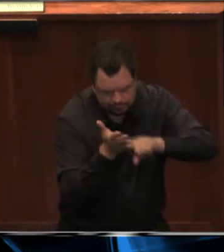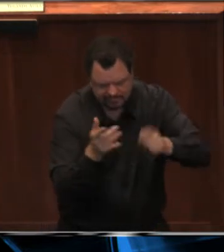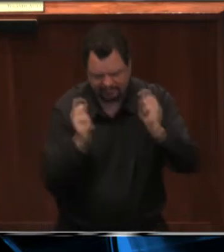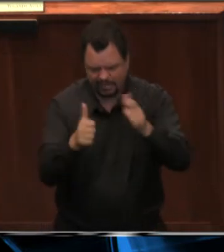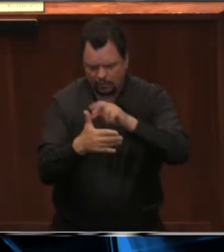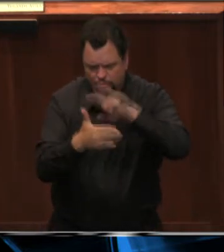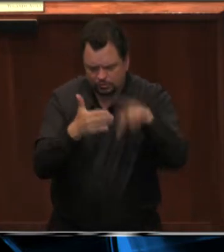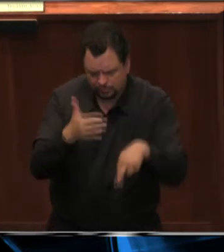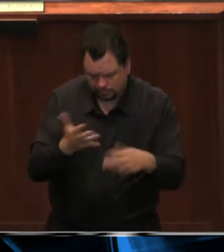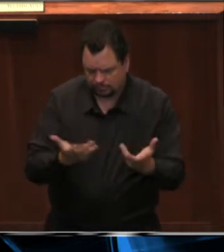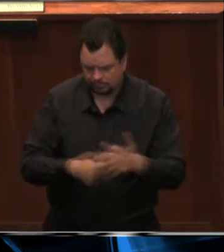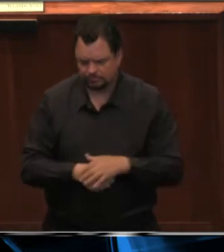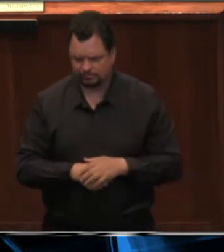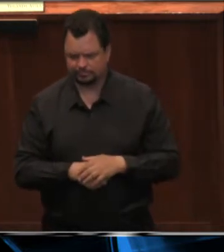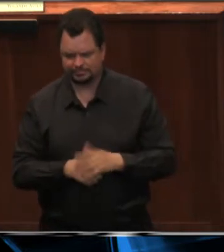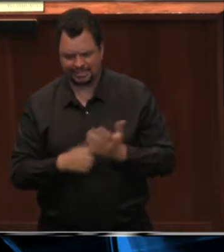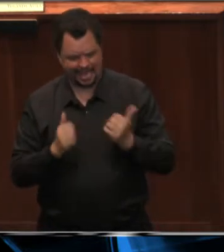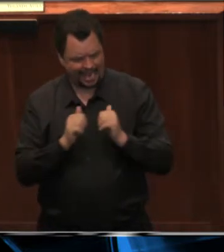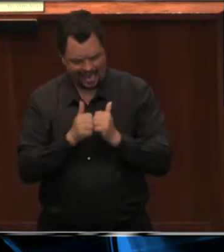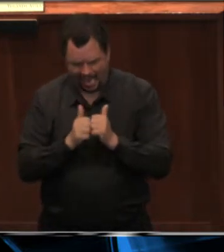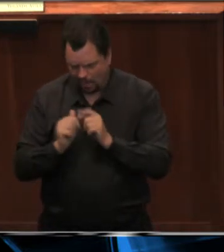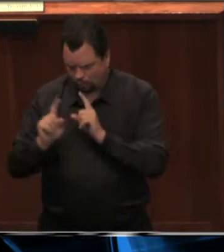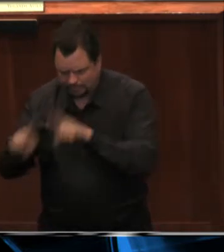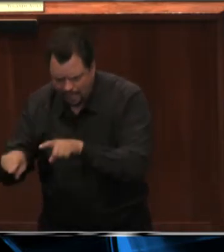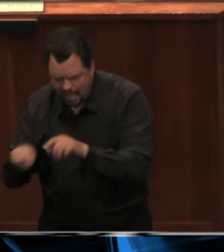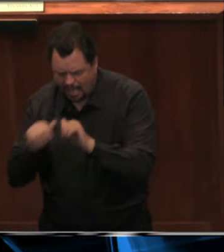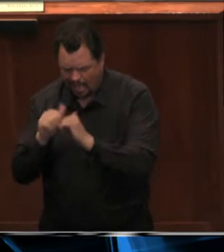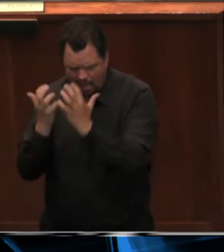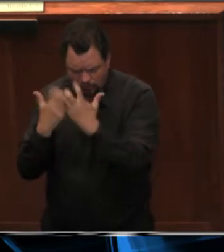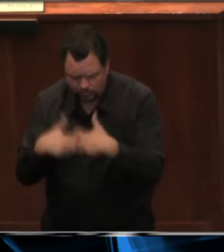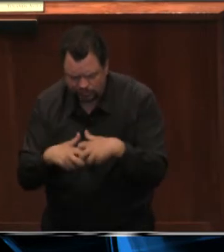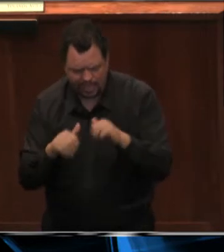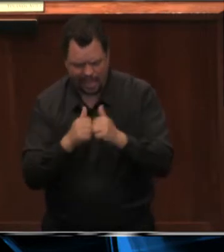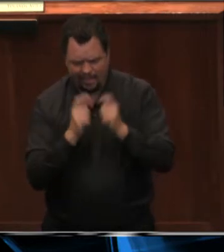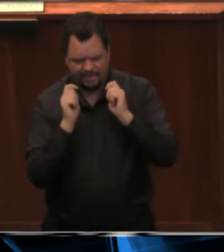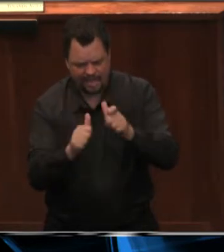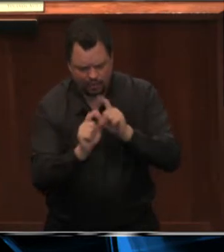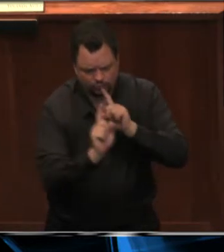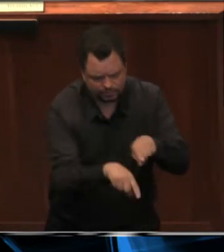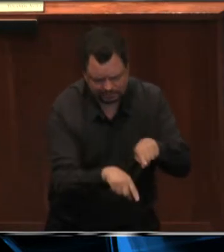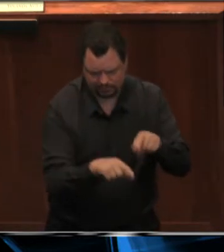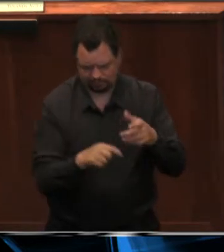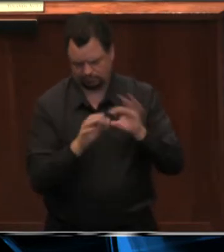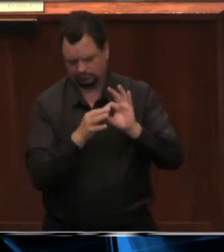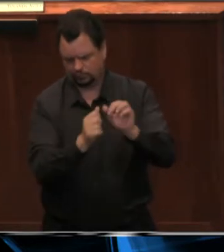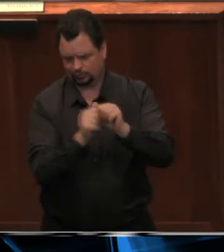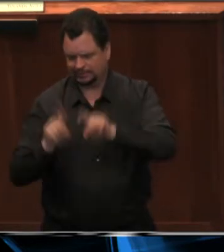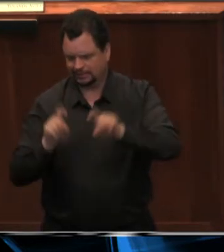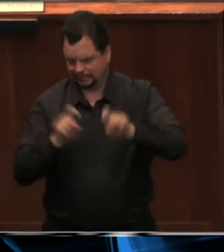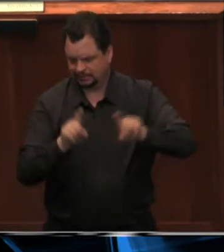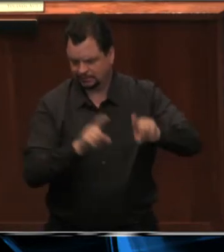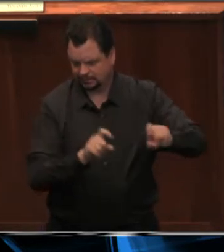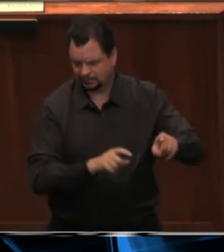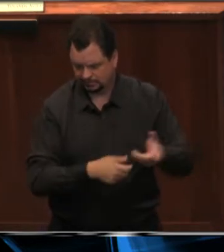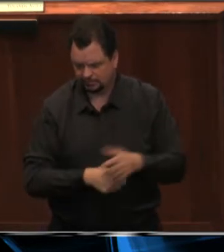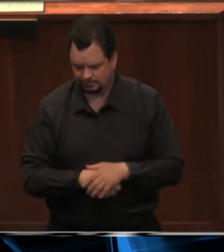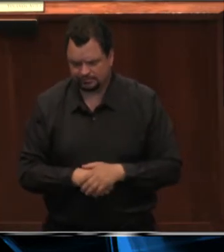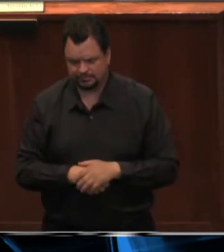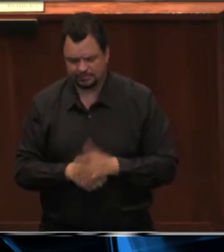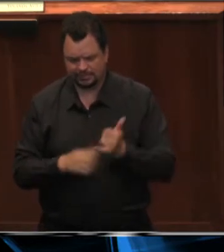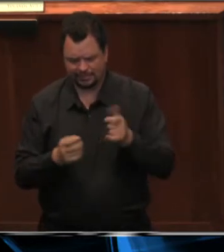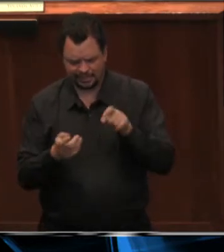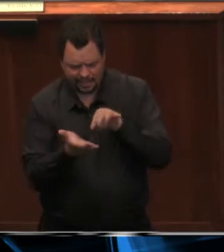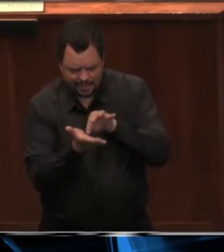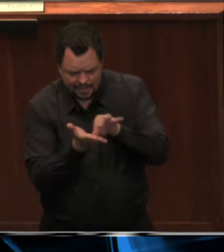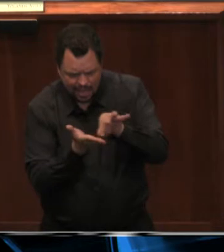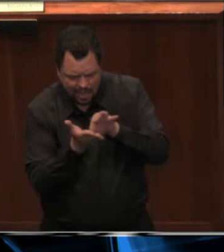to respond to that? Some of the challenges in front of us right now include our contact tracing capacity. With this rapid increase